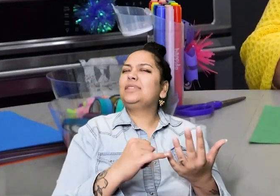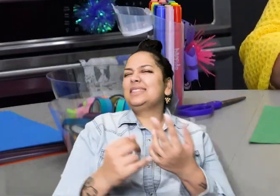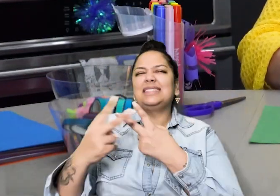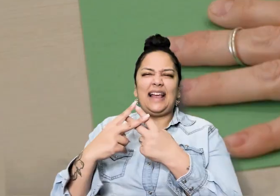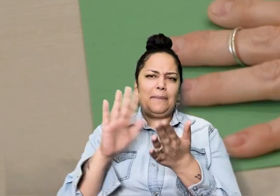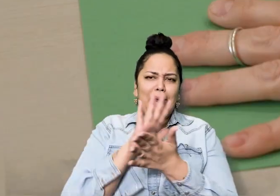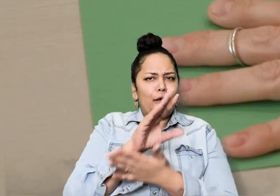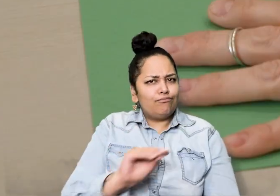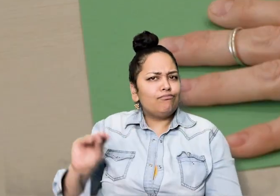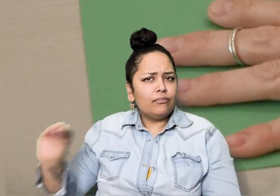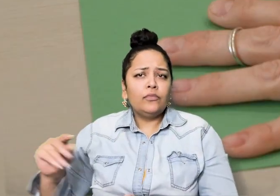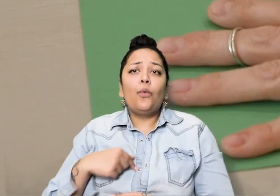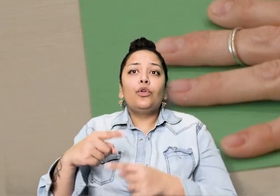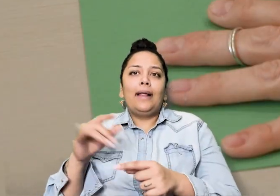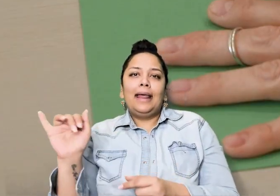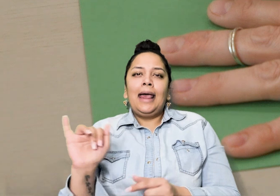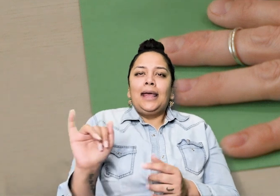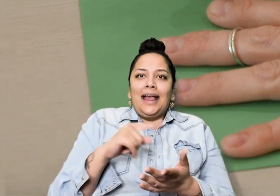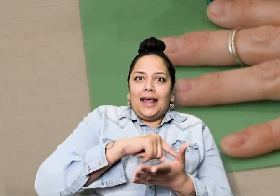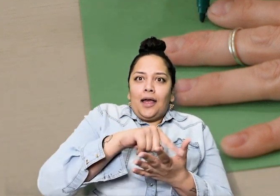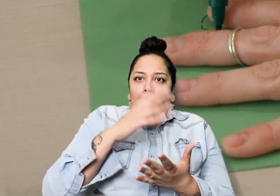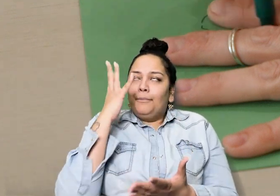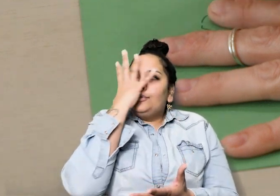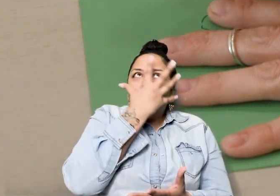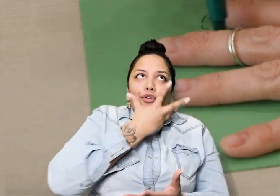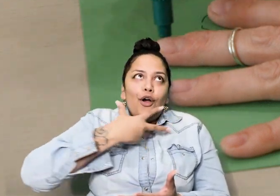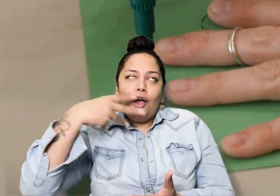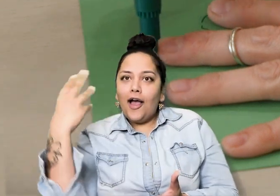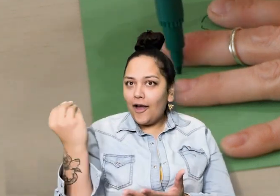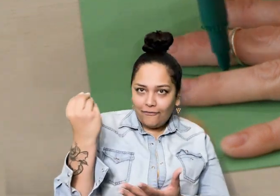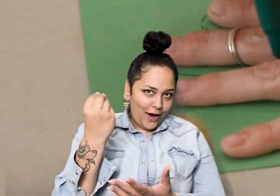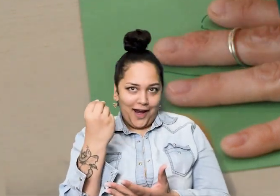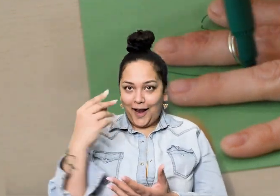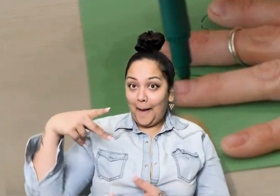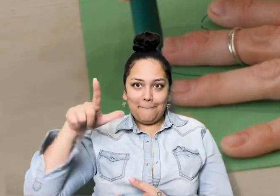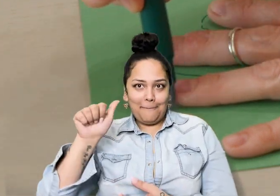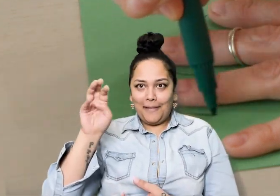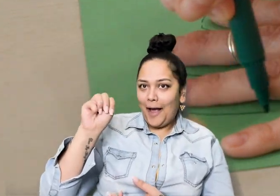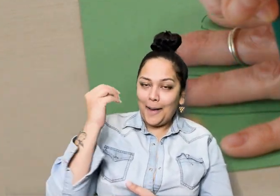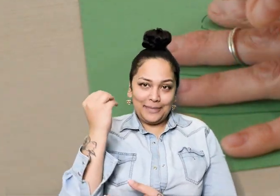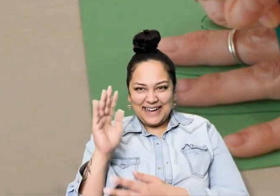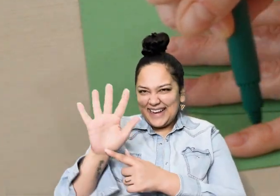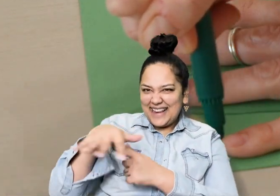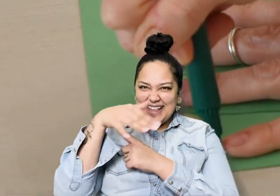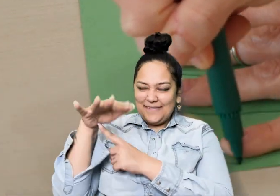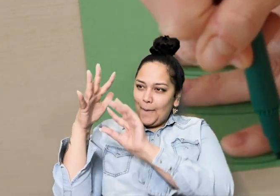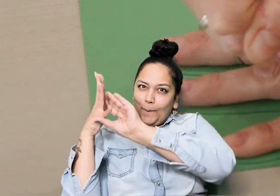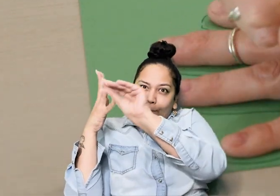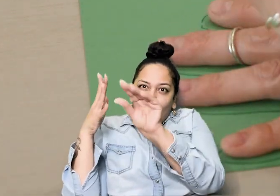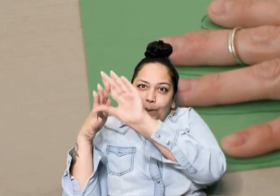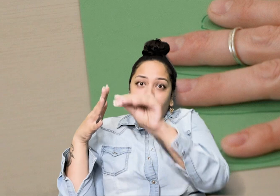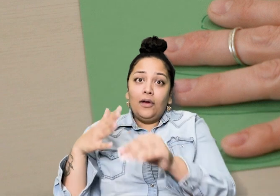to save paper. So I'm gonna go like that, like that, like that. Make these beautiful